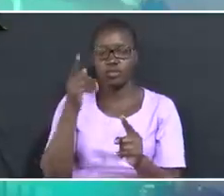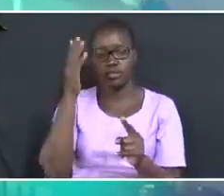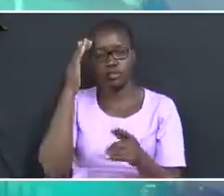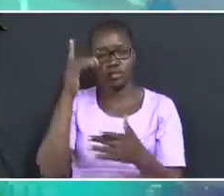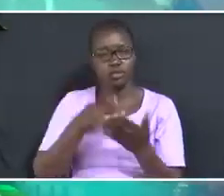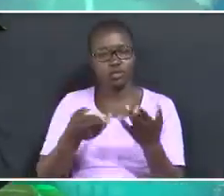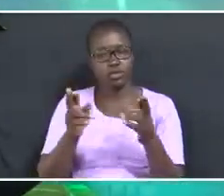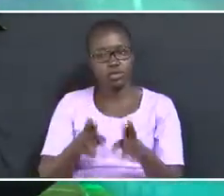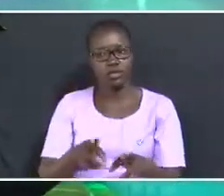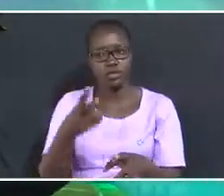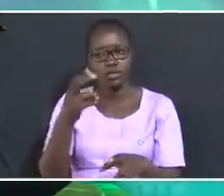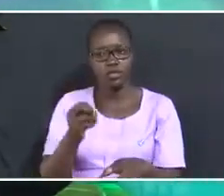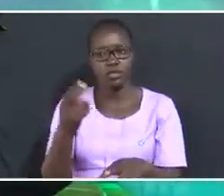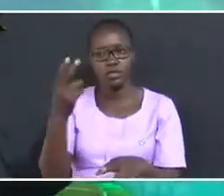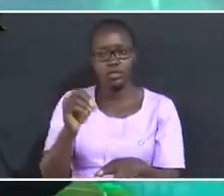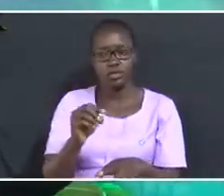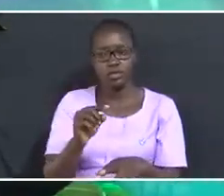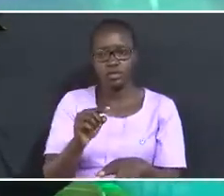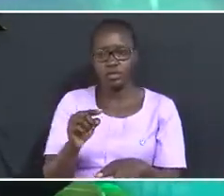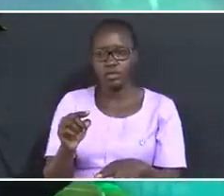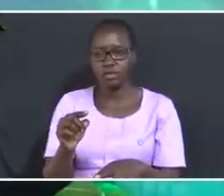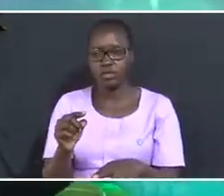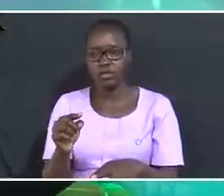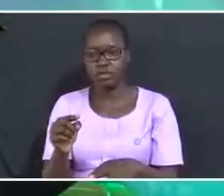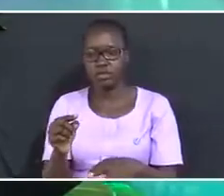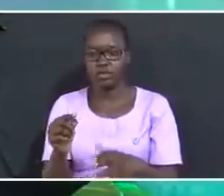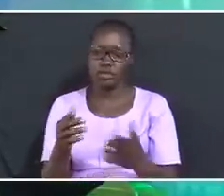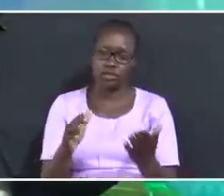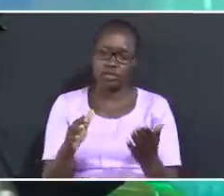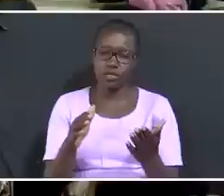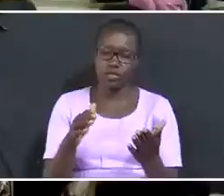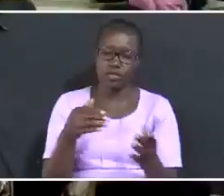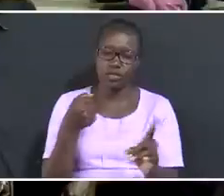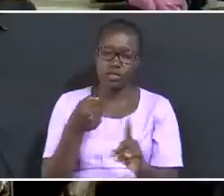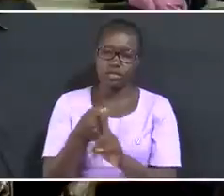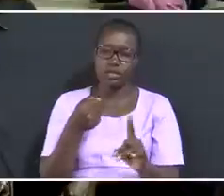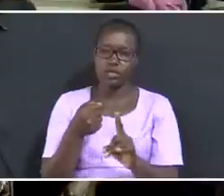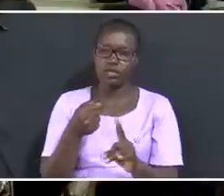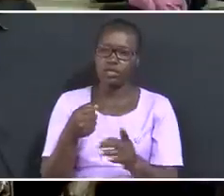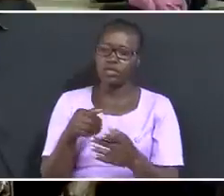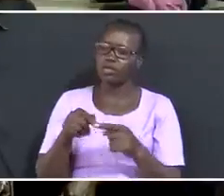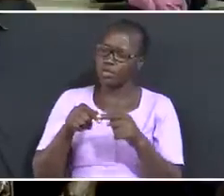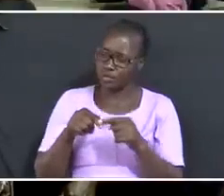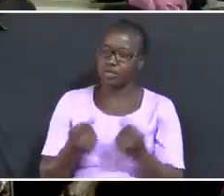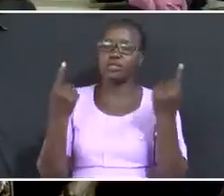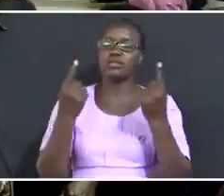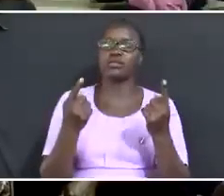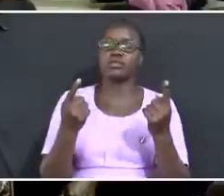what was there in 2020, it just disturbed the pattern